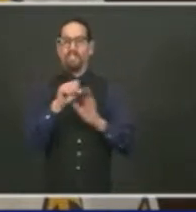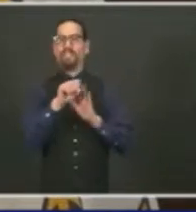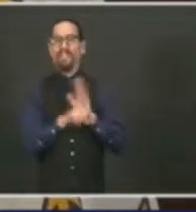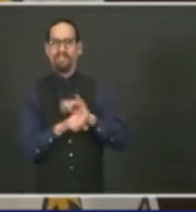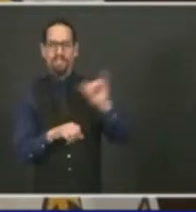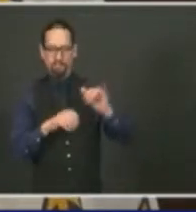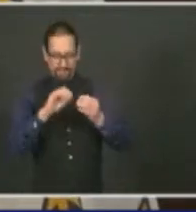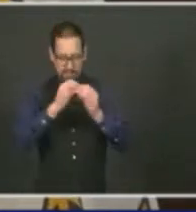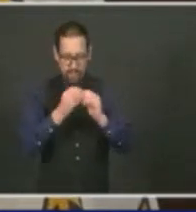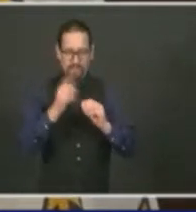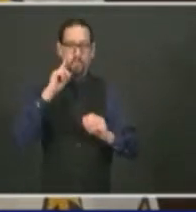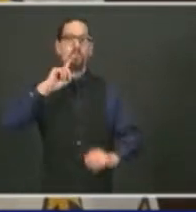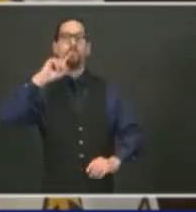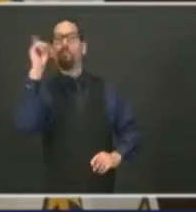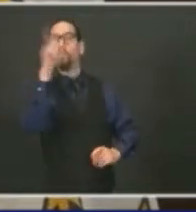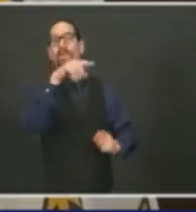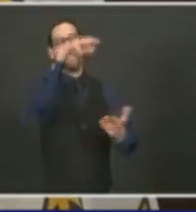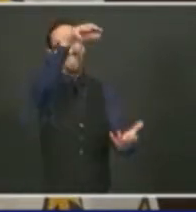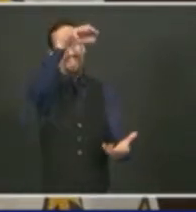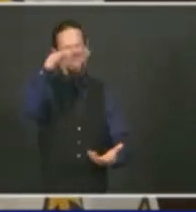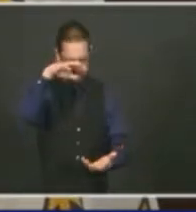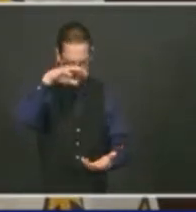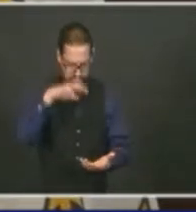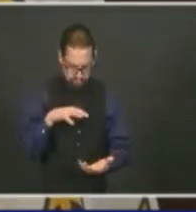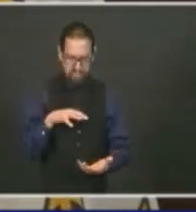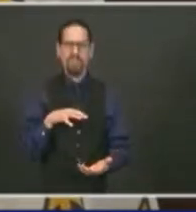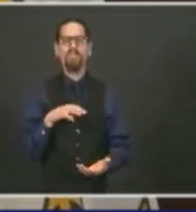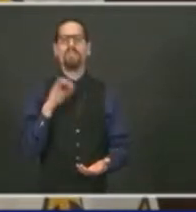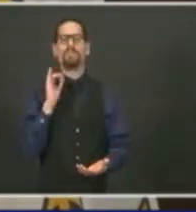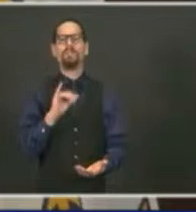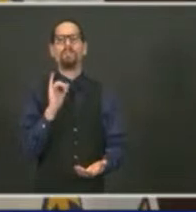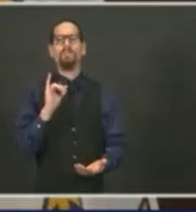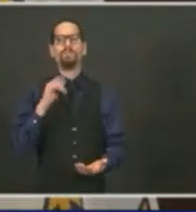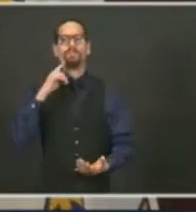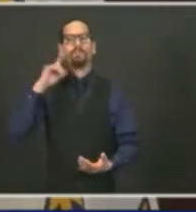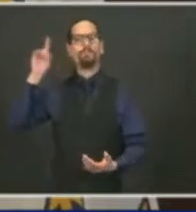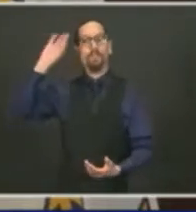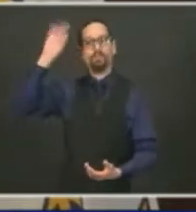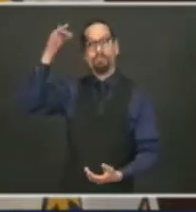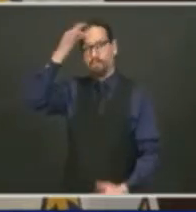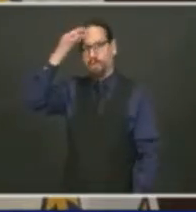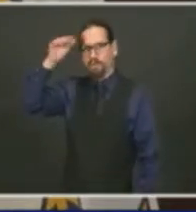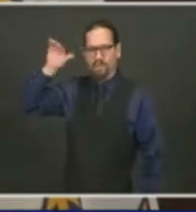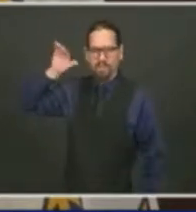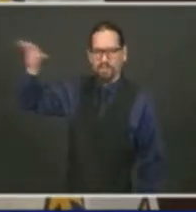are in constant contact with our federal partners at the national level to get a better